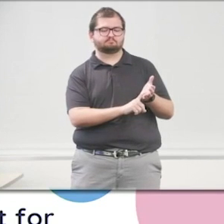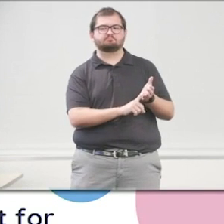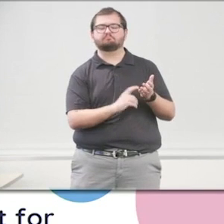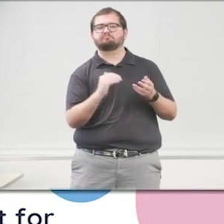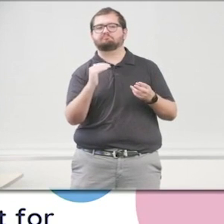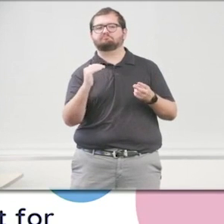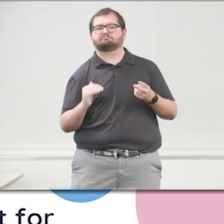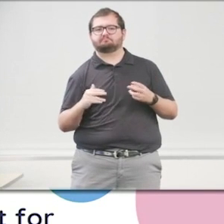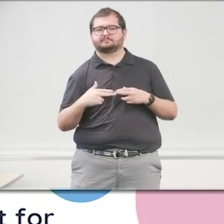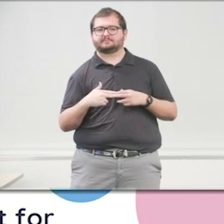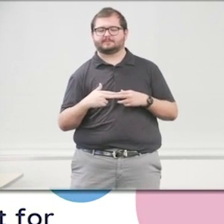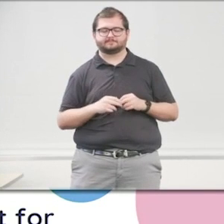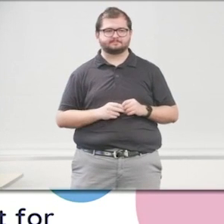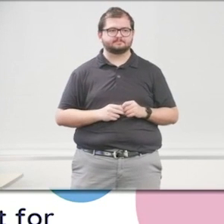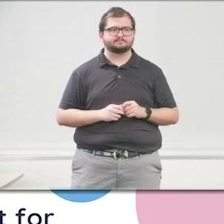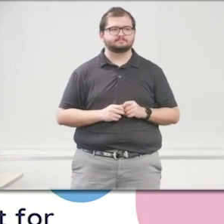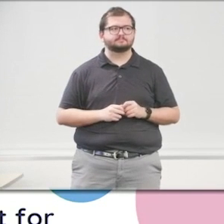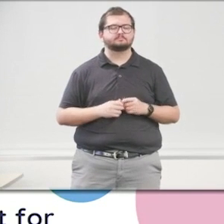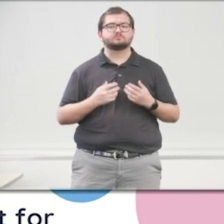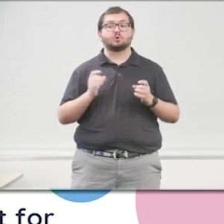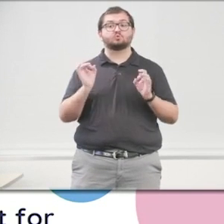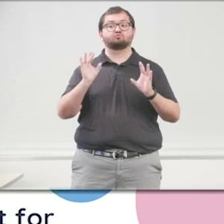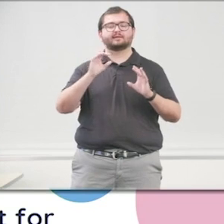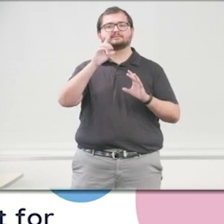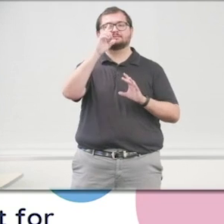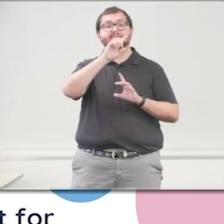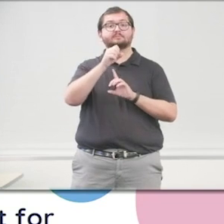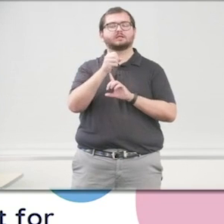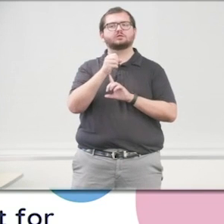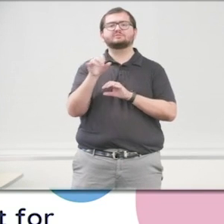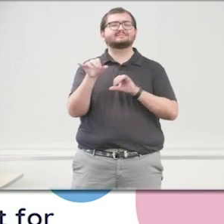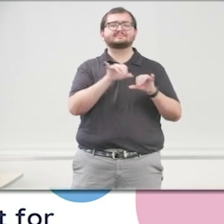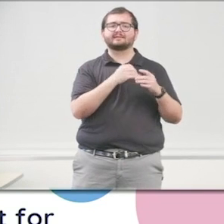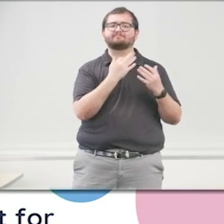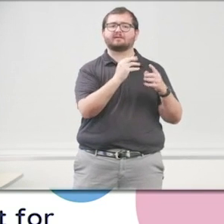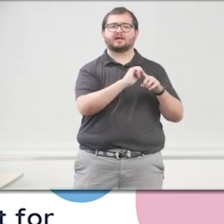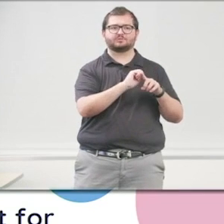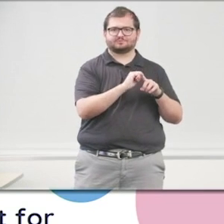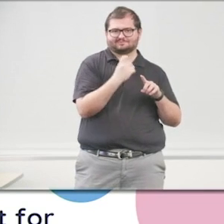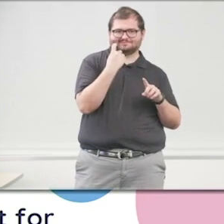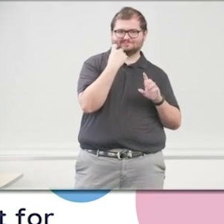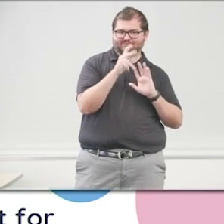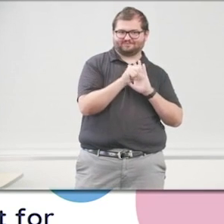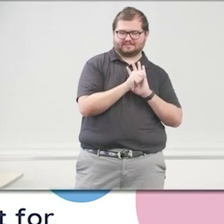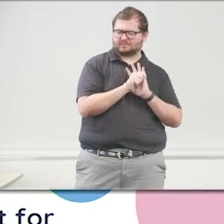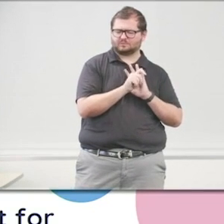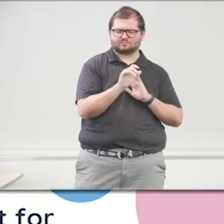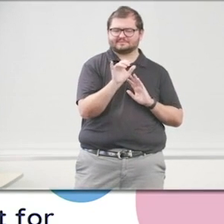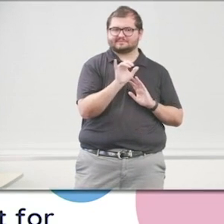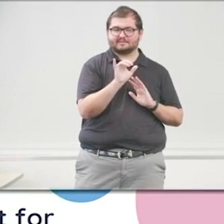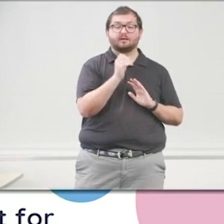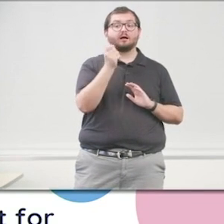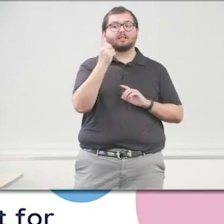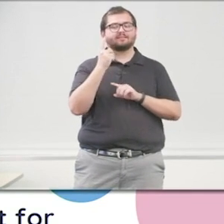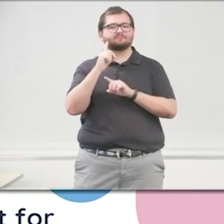slide there. So think of crisis simulations as a fire drill, just kind of what we saw in that last video, but for everything that could